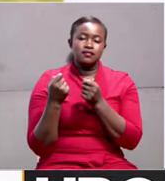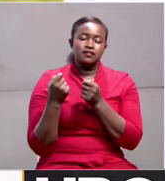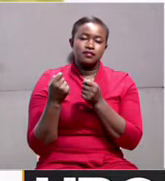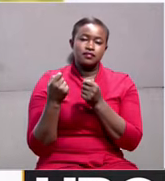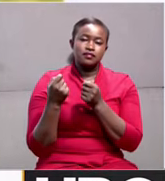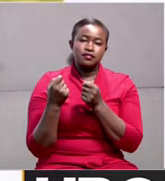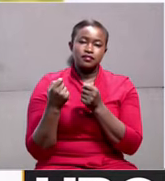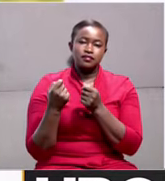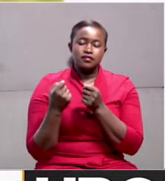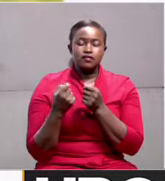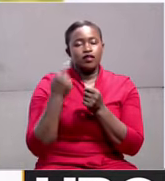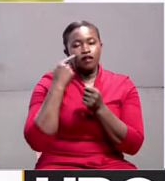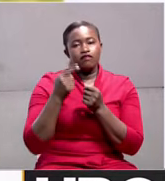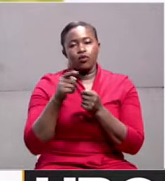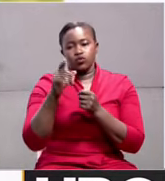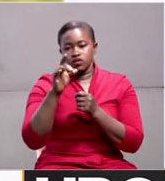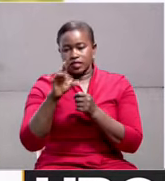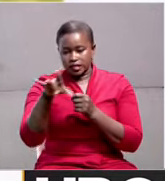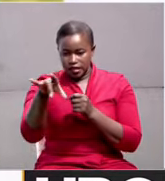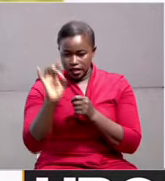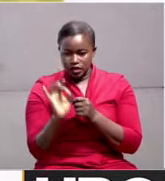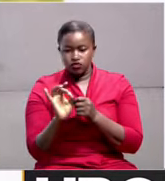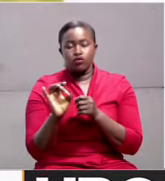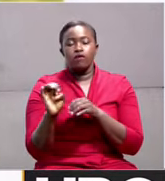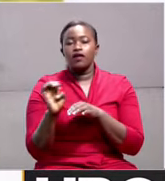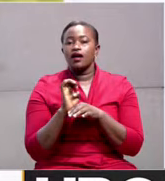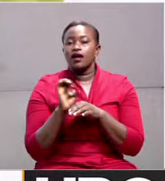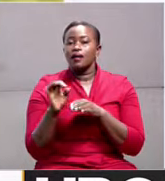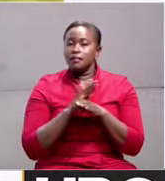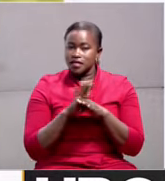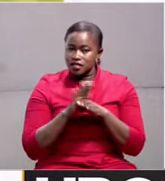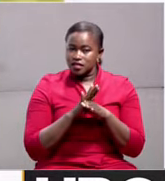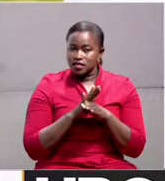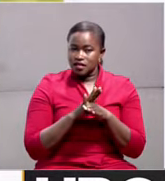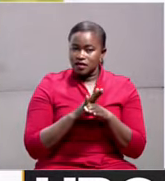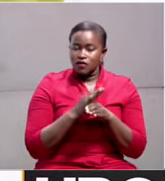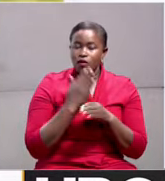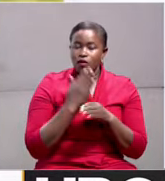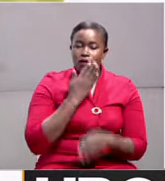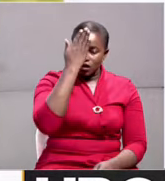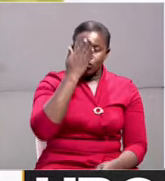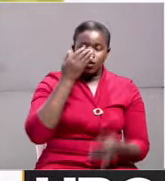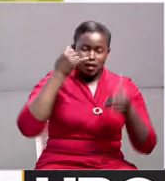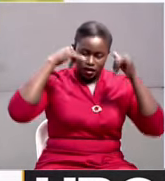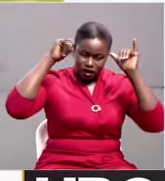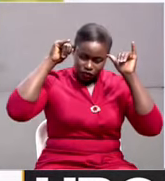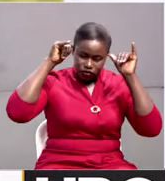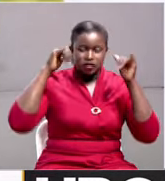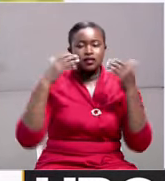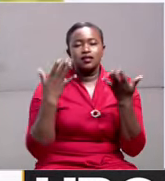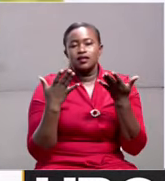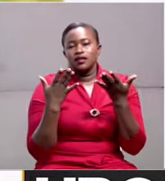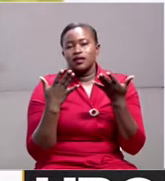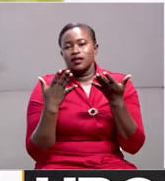to, from the selection of the enterprise of Ankole cows, which